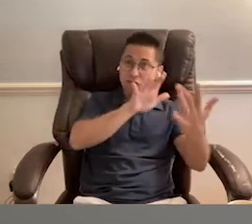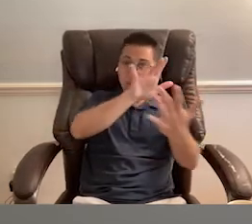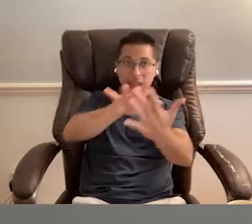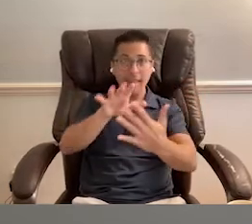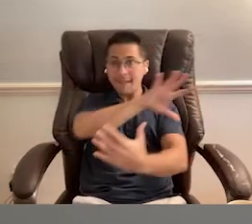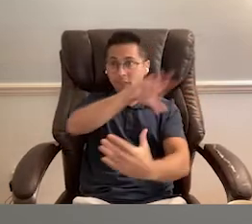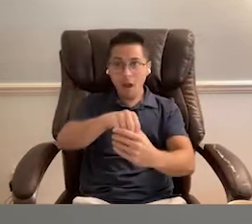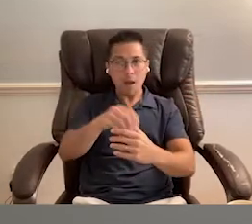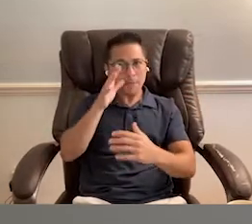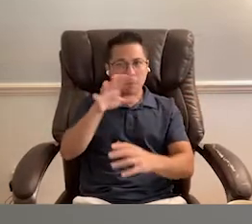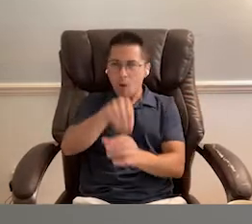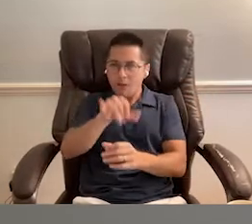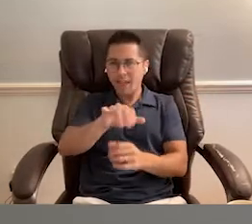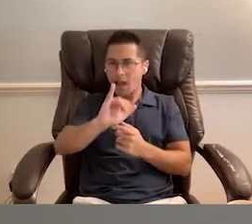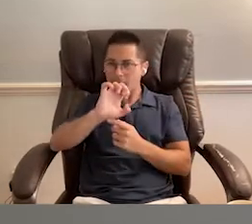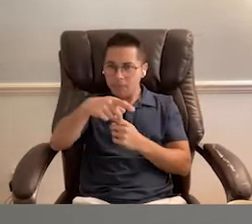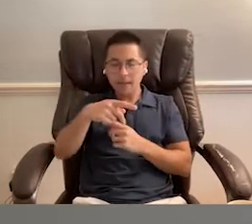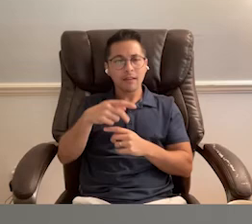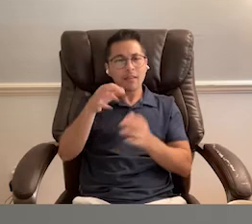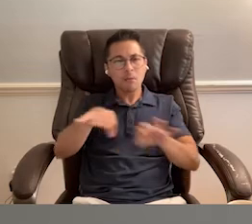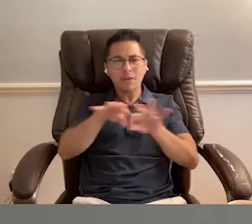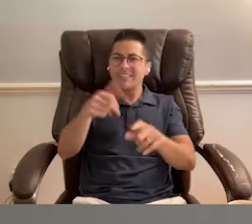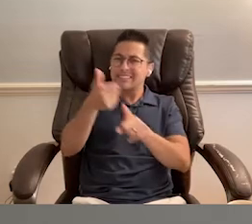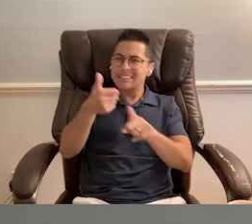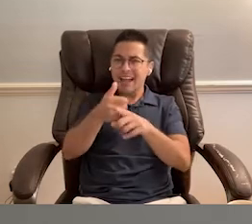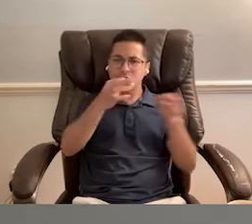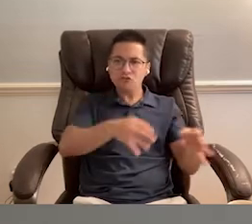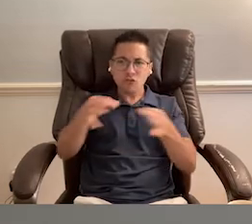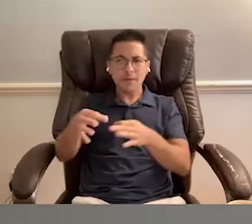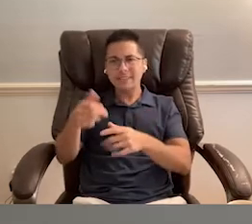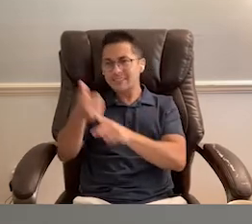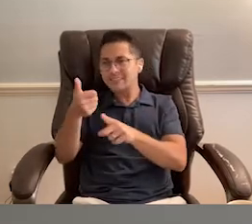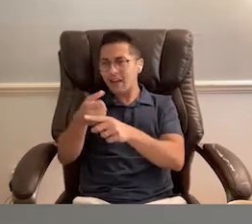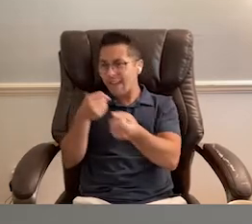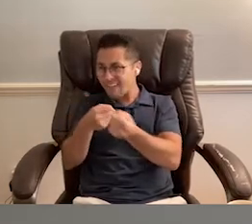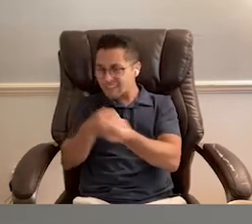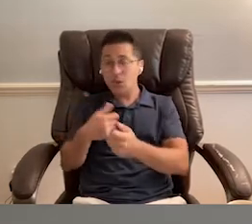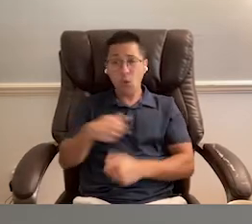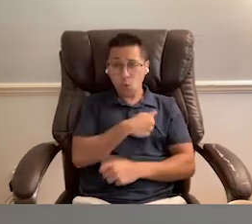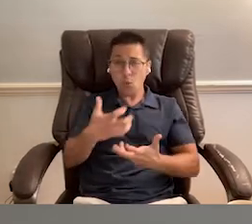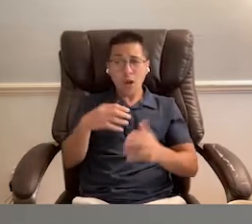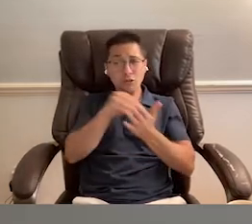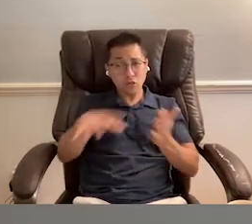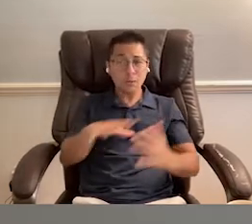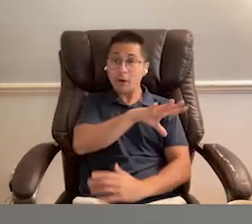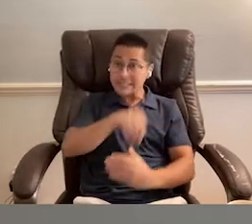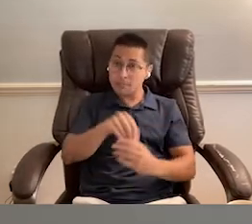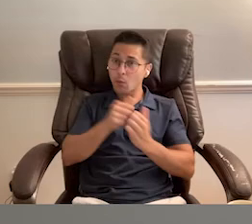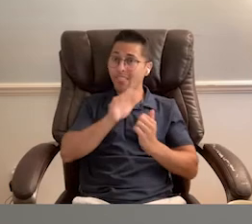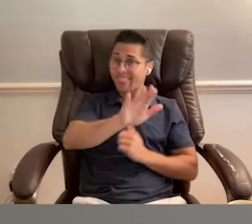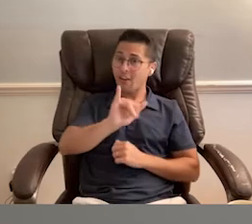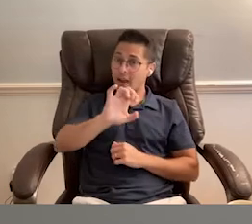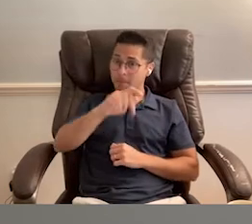and get part of the IEP. The importance of self-determination, self-advocacy. We want students participating in their IEP.